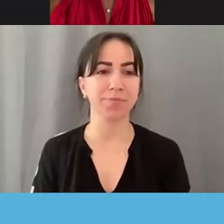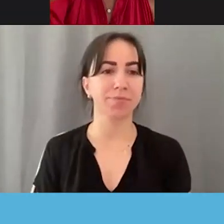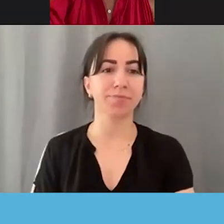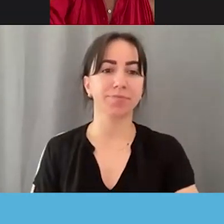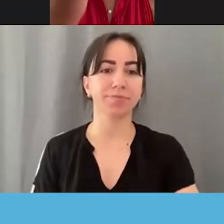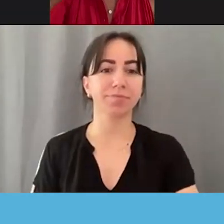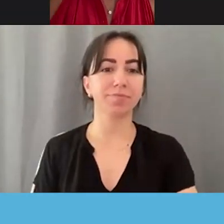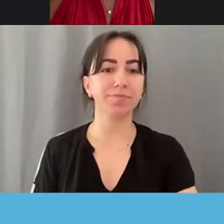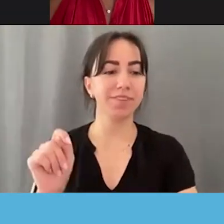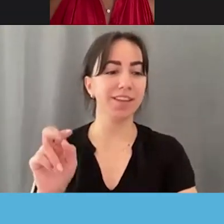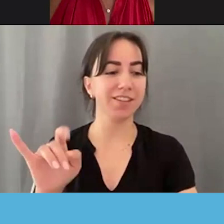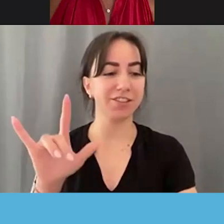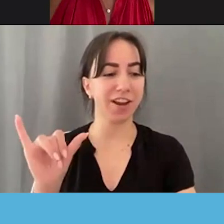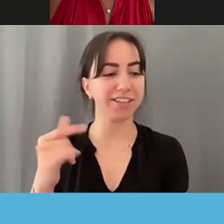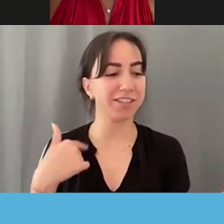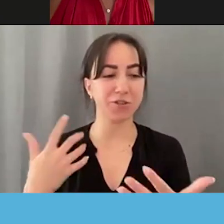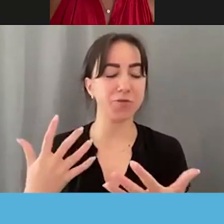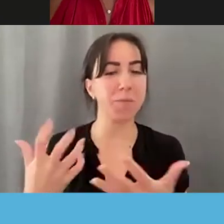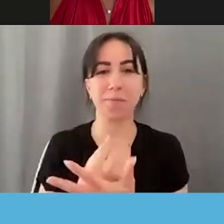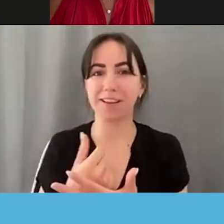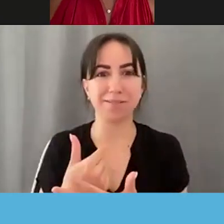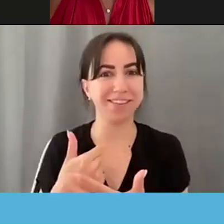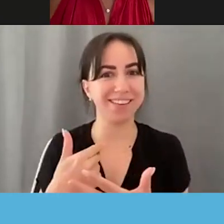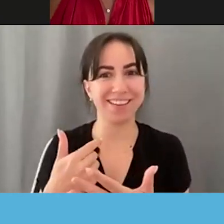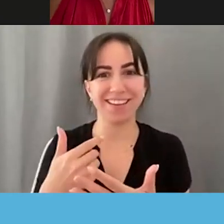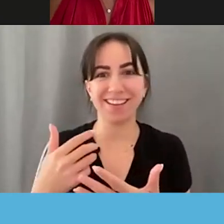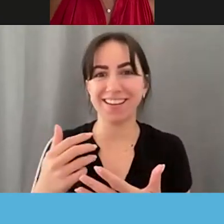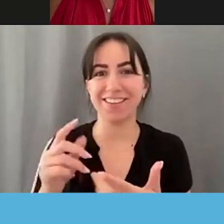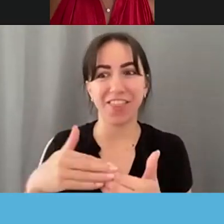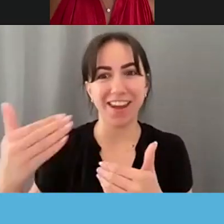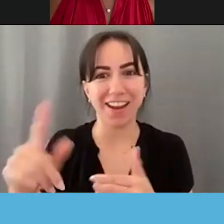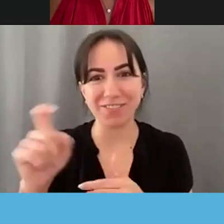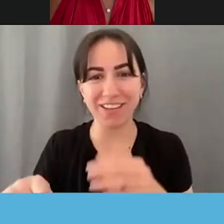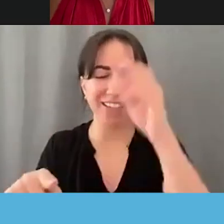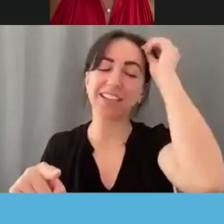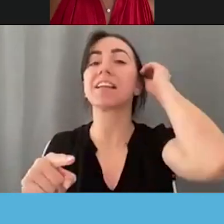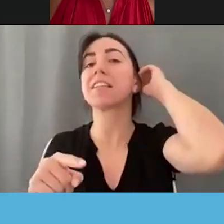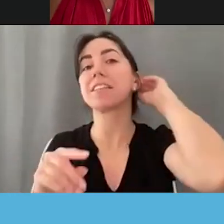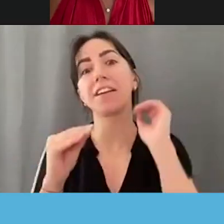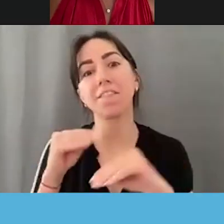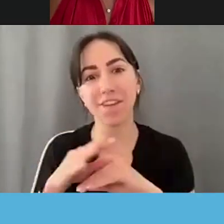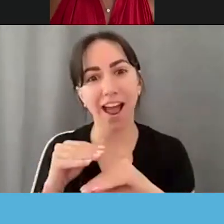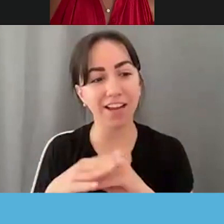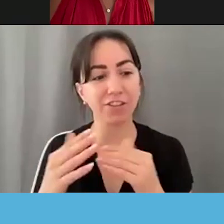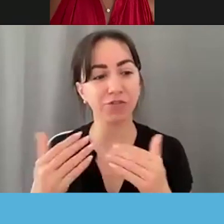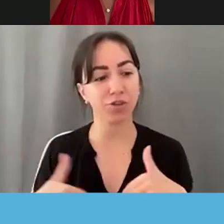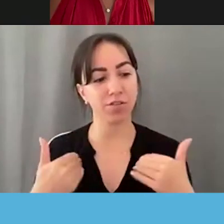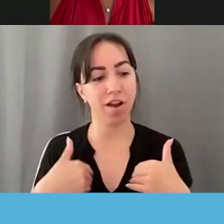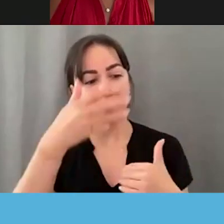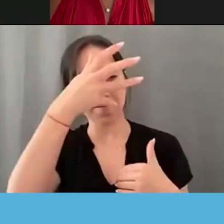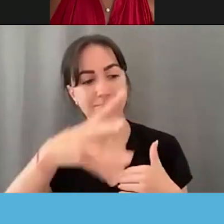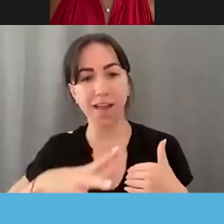So Tracy, you literally just beat me to my next question, was like the advice for the young men, right? And